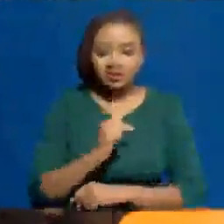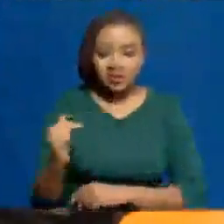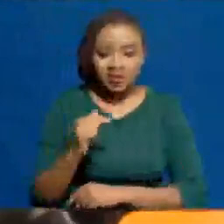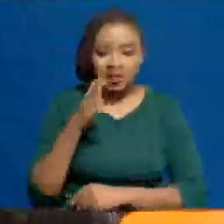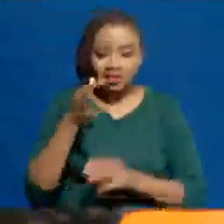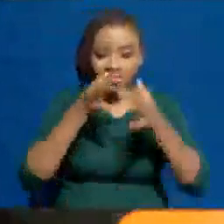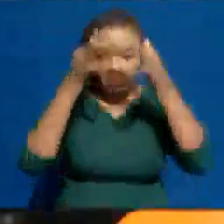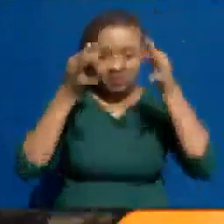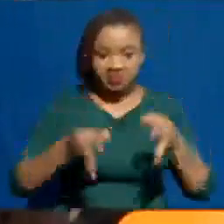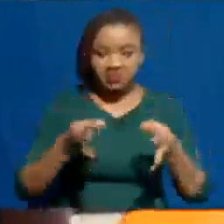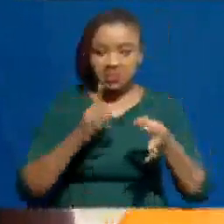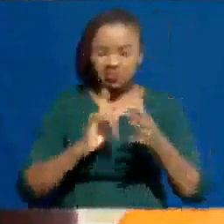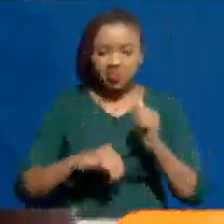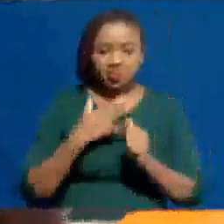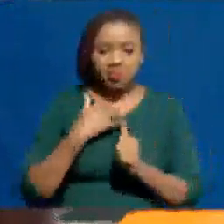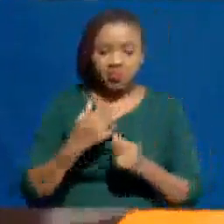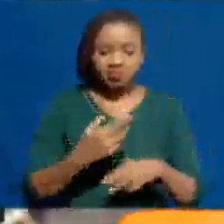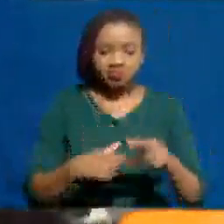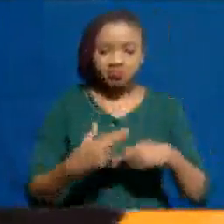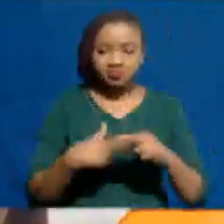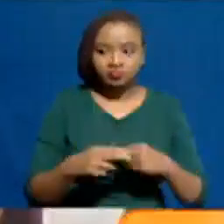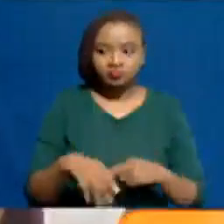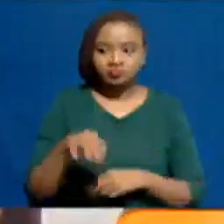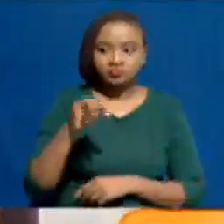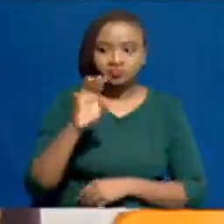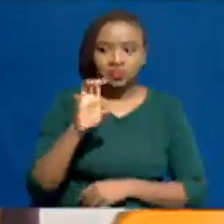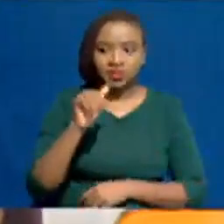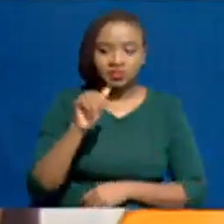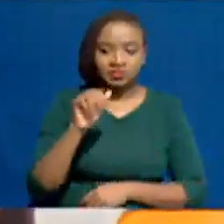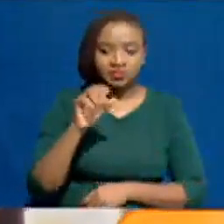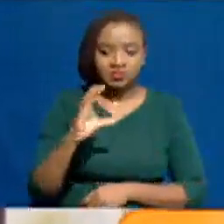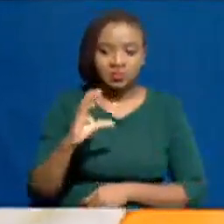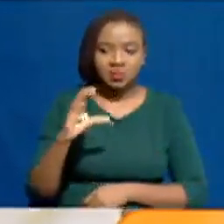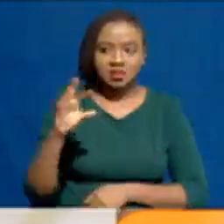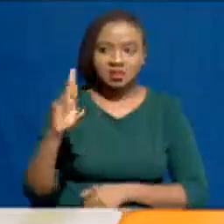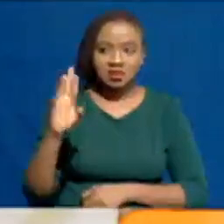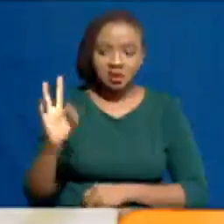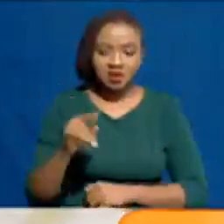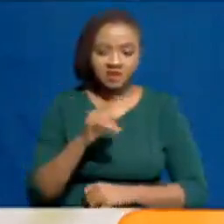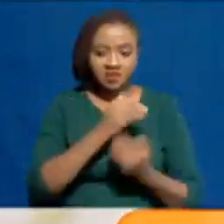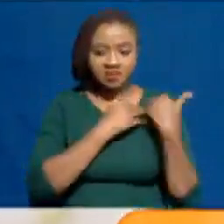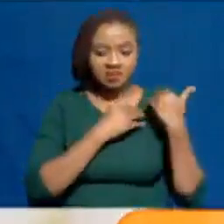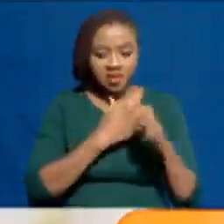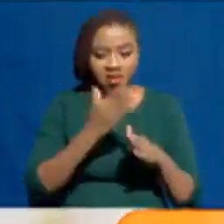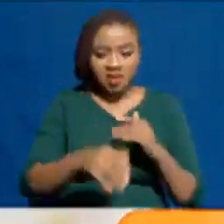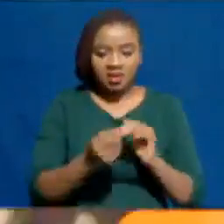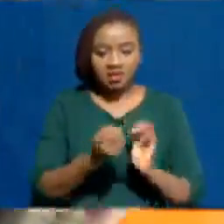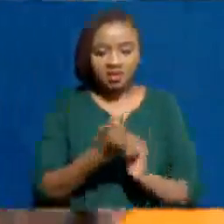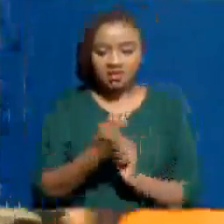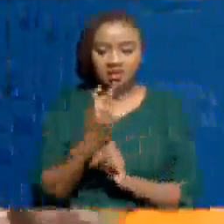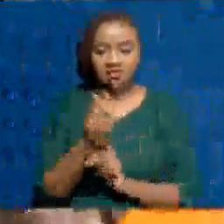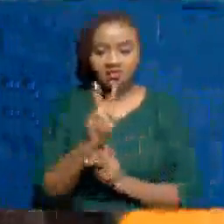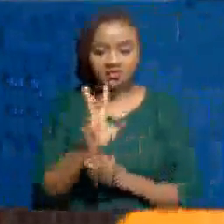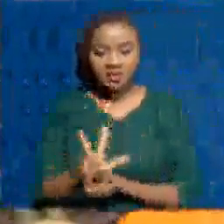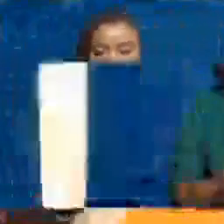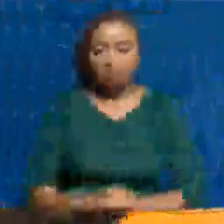decision not to renew the EACRF mandate beyond 8th December 2023 was made. Well, Chief of